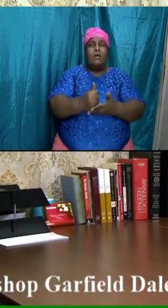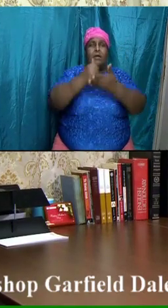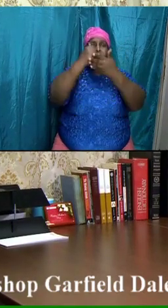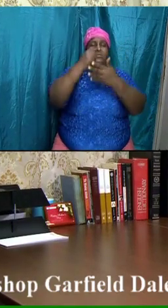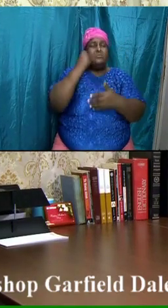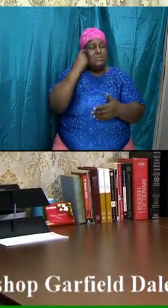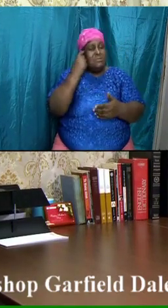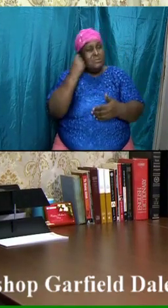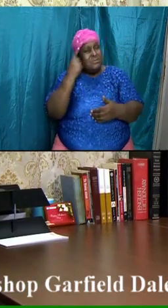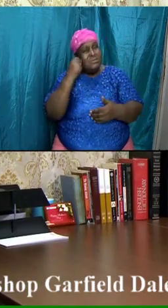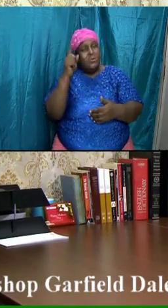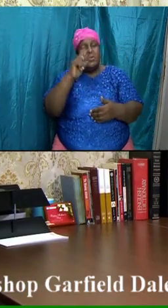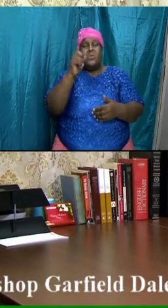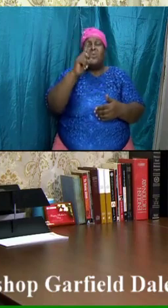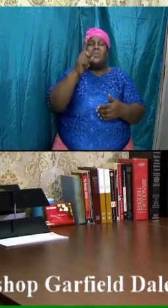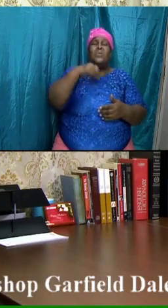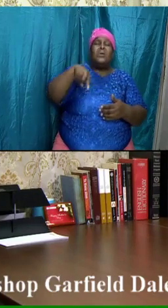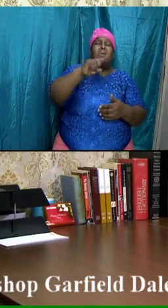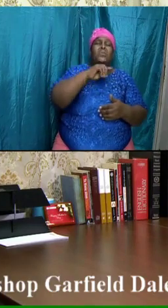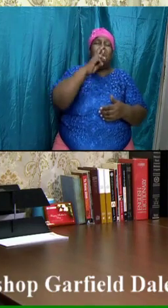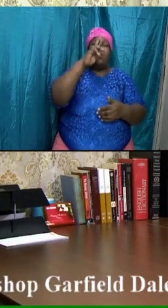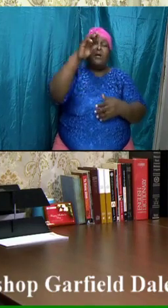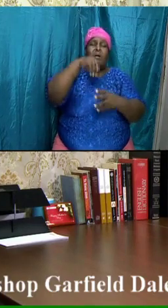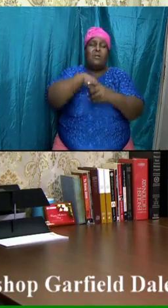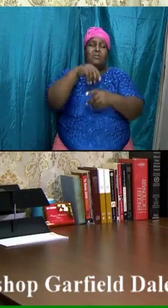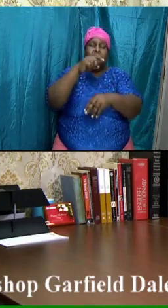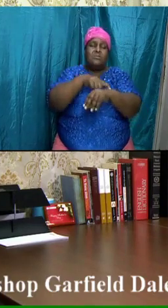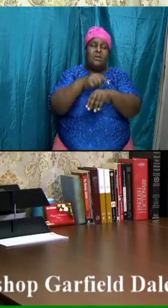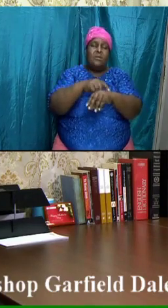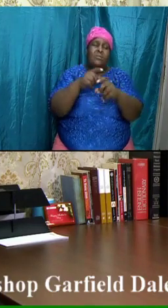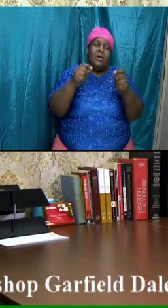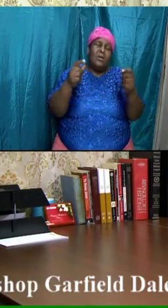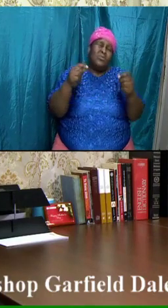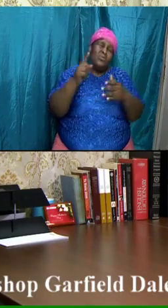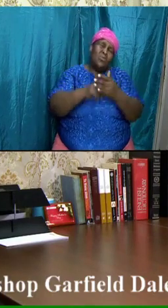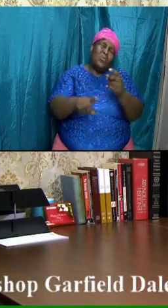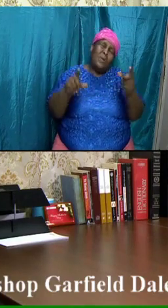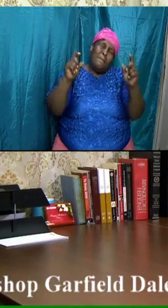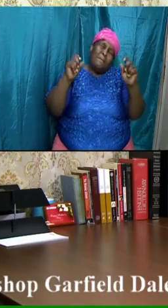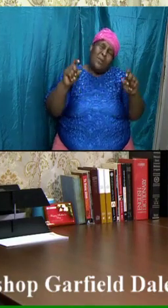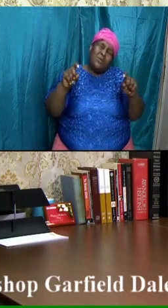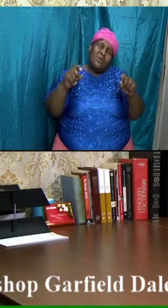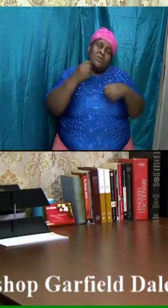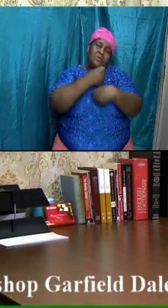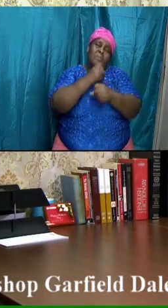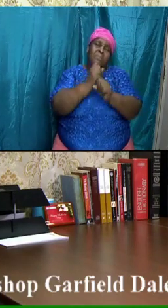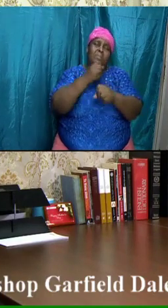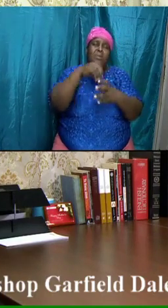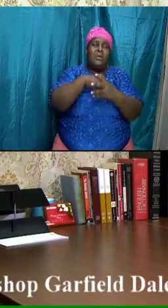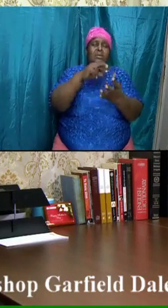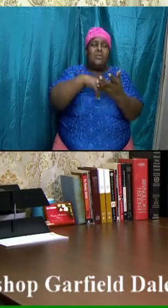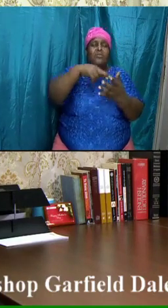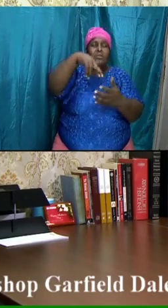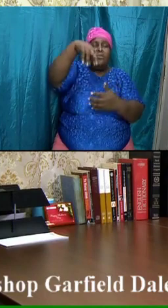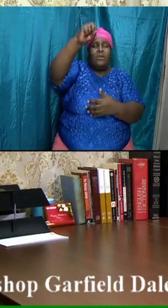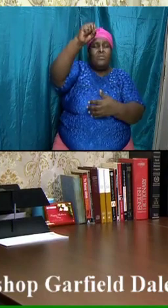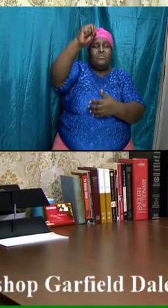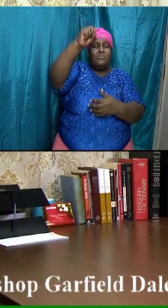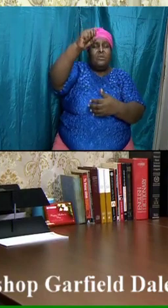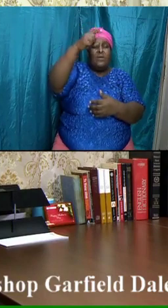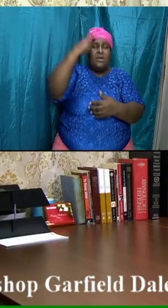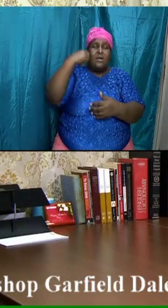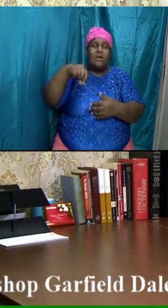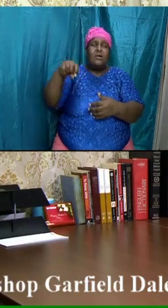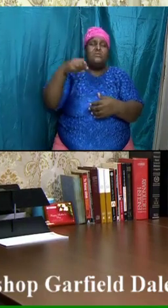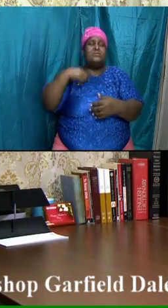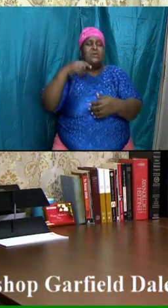understand where we are in time and that we will do what we must to make it in the rapture because if we